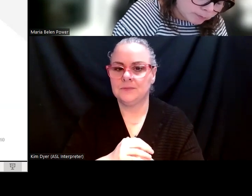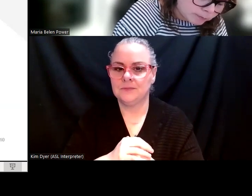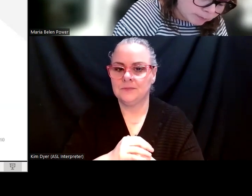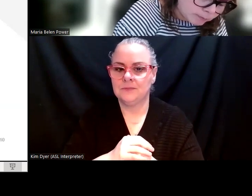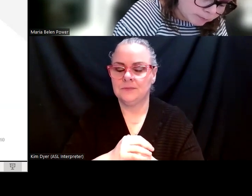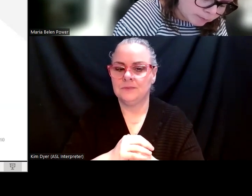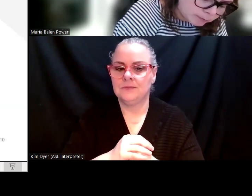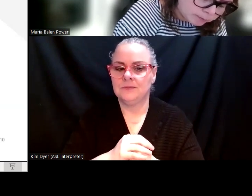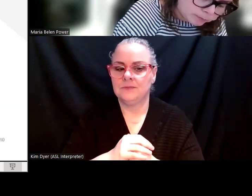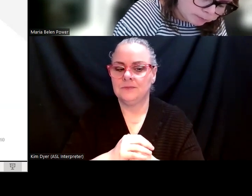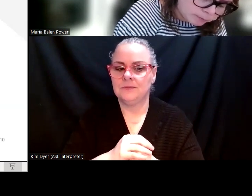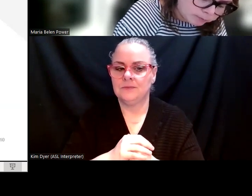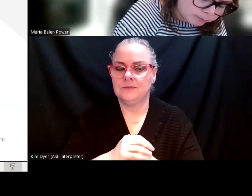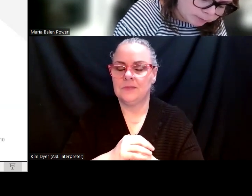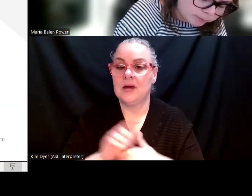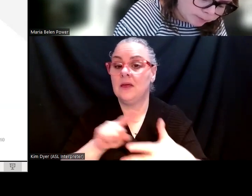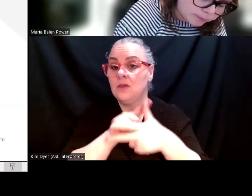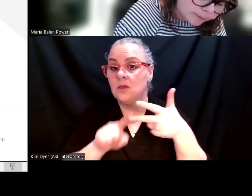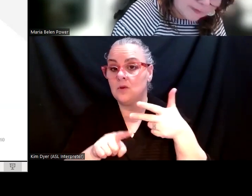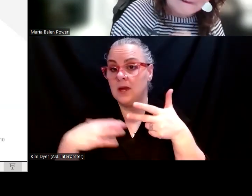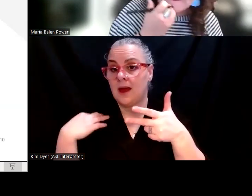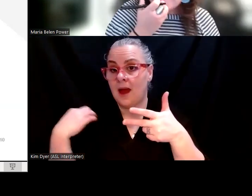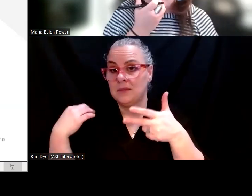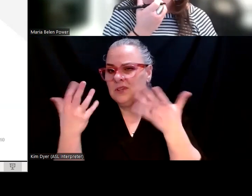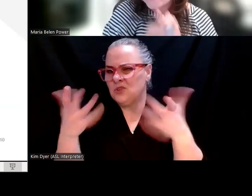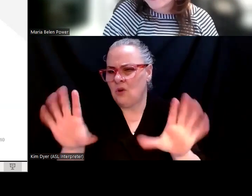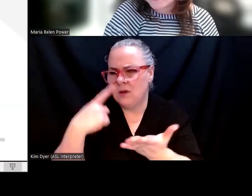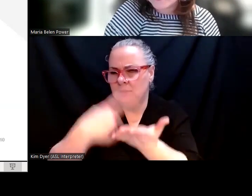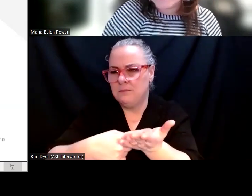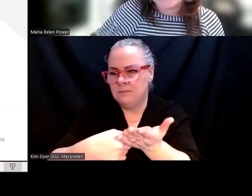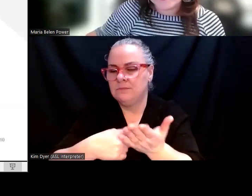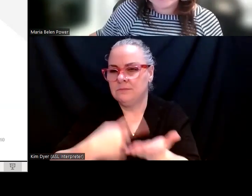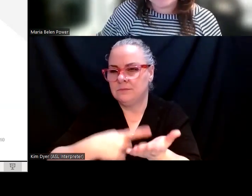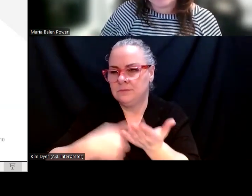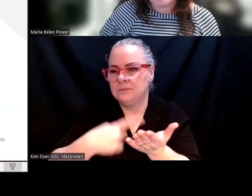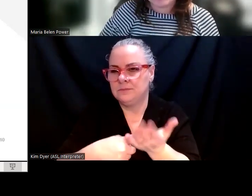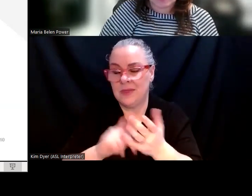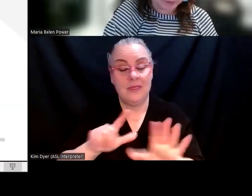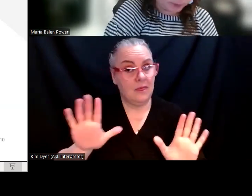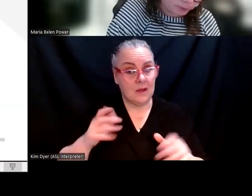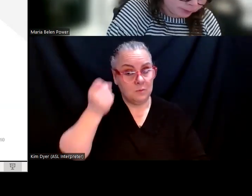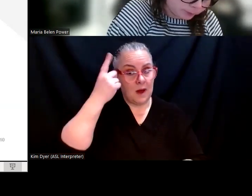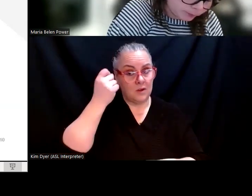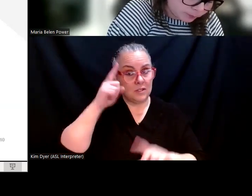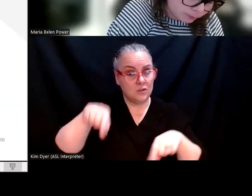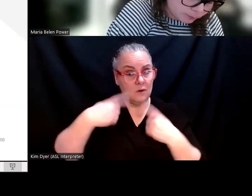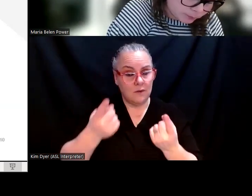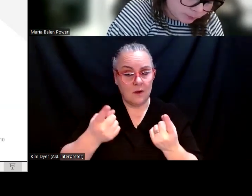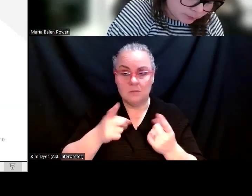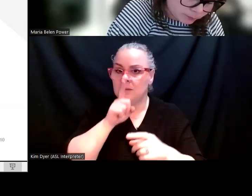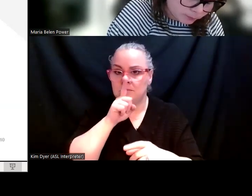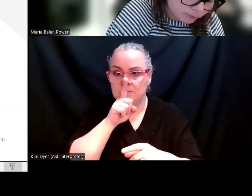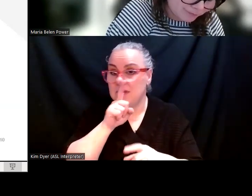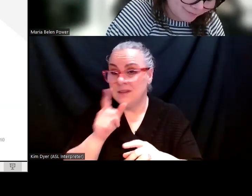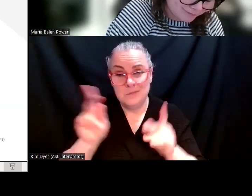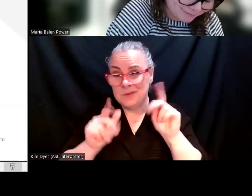And then there are the three applications that we've talked about. That's what I'm aware of, but people aren't required to tell